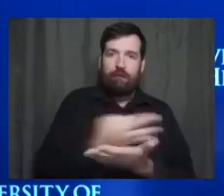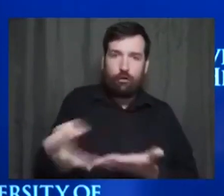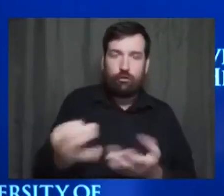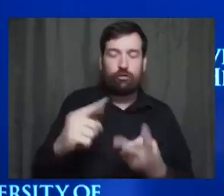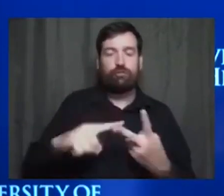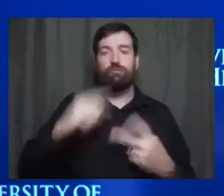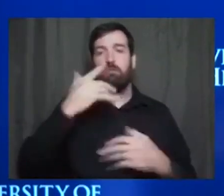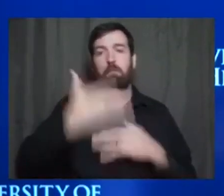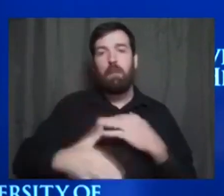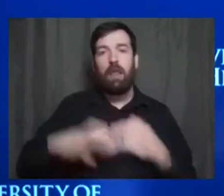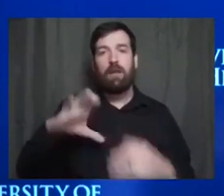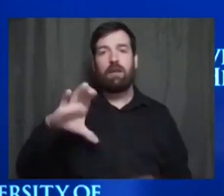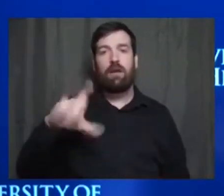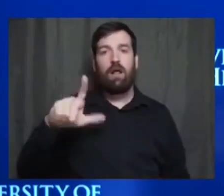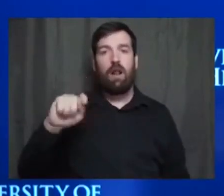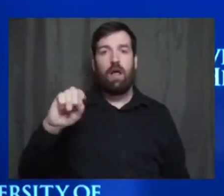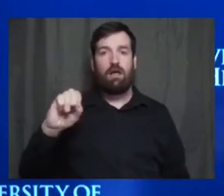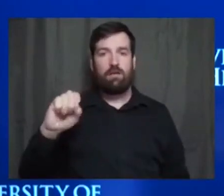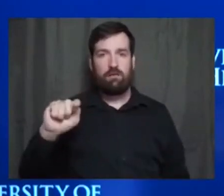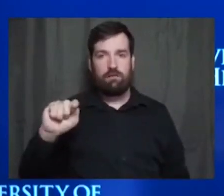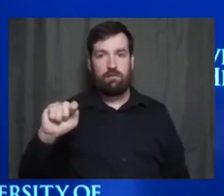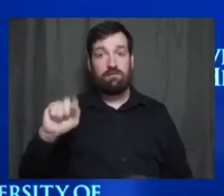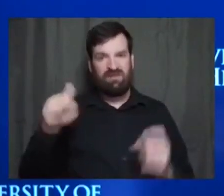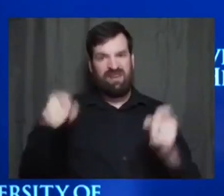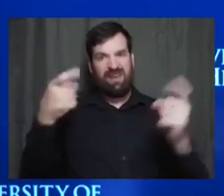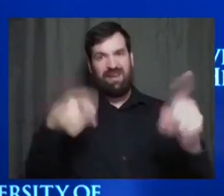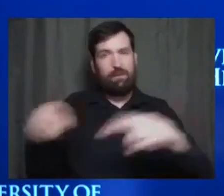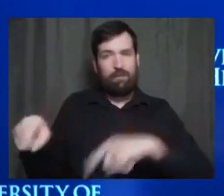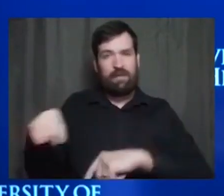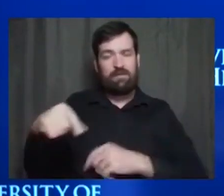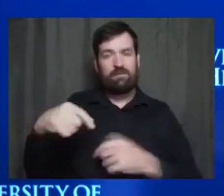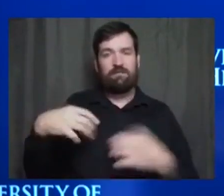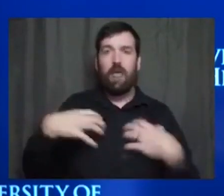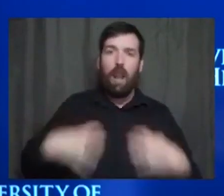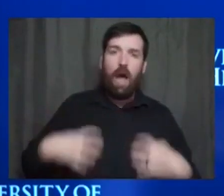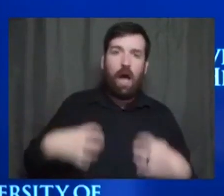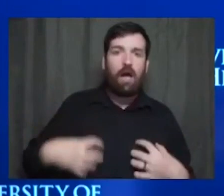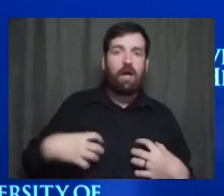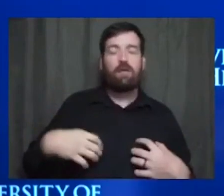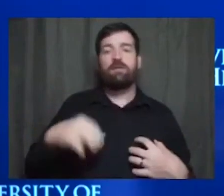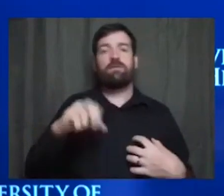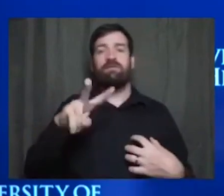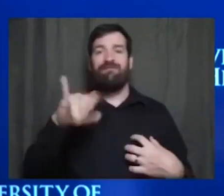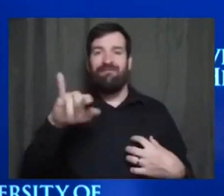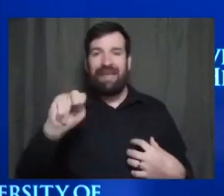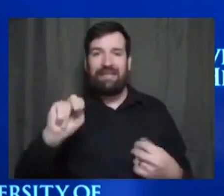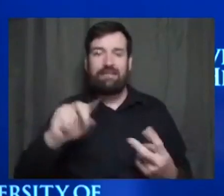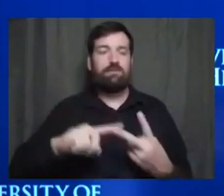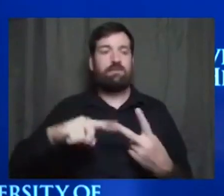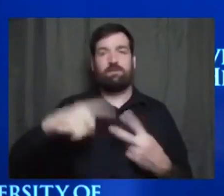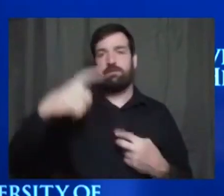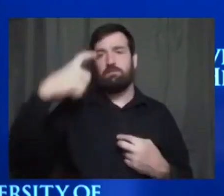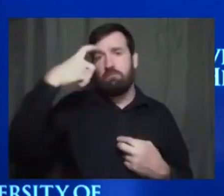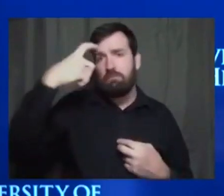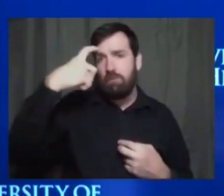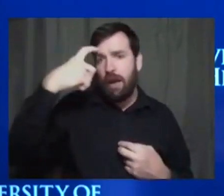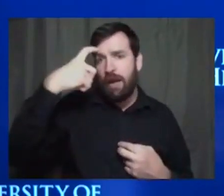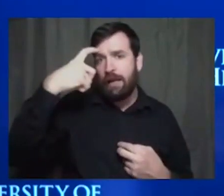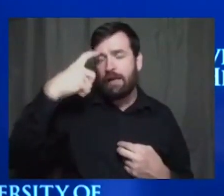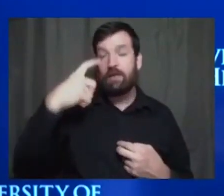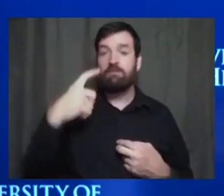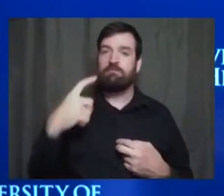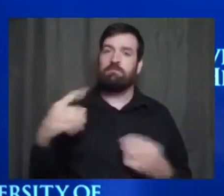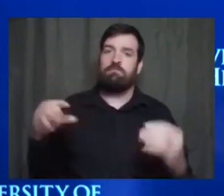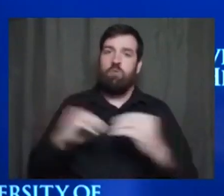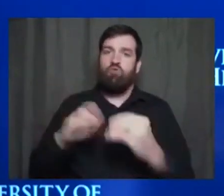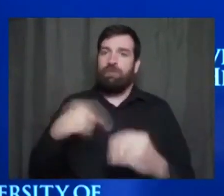which can occur in the lung, in other arteries and veins in your body, in your brain, is much greater if you get the disease compared to if you get any of